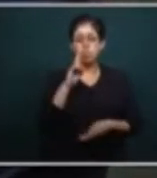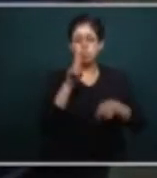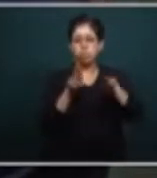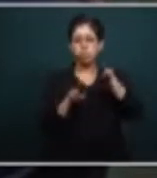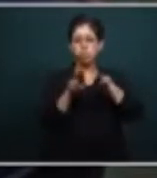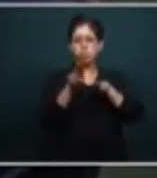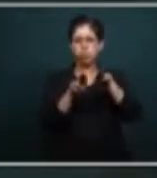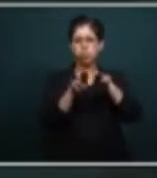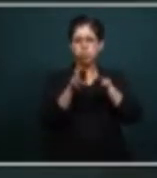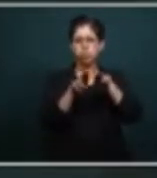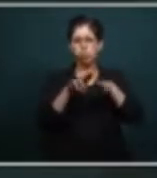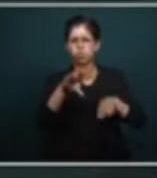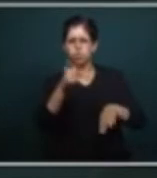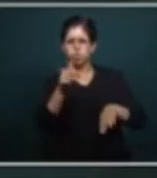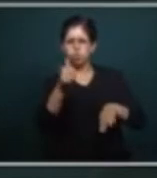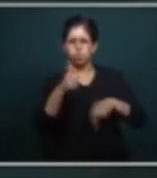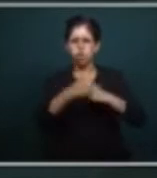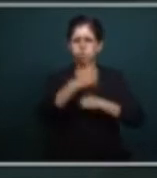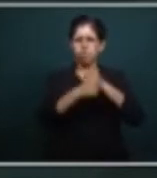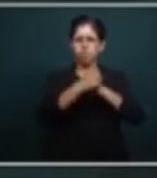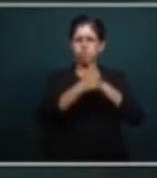but due to the competition